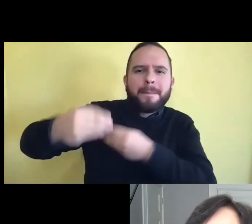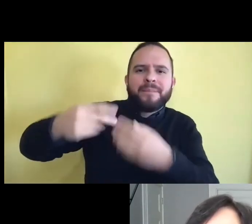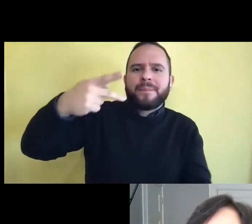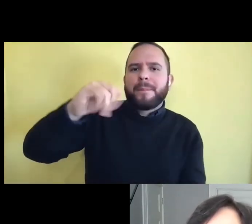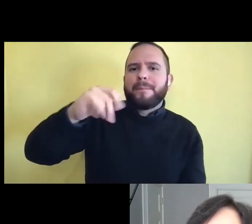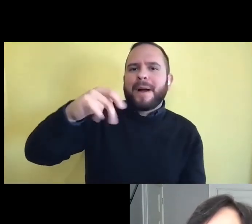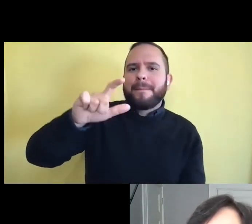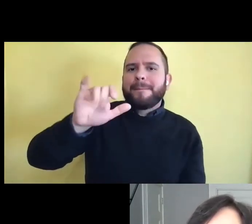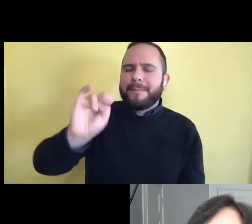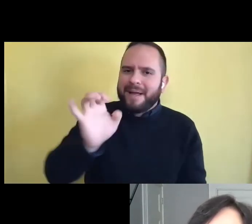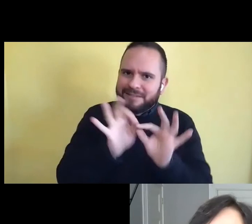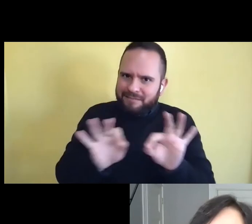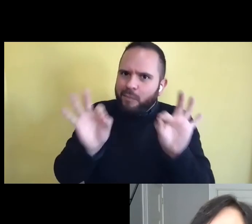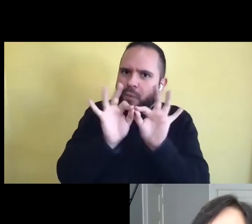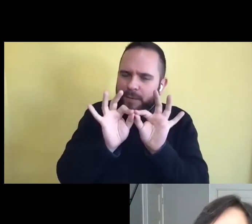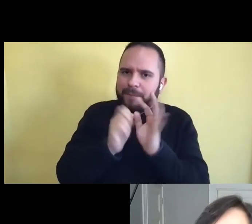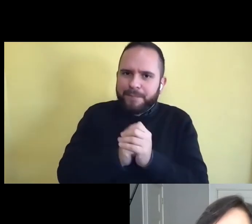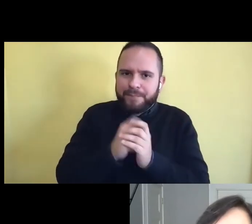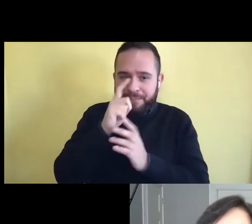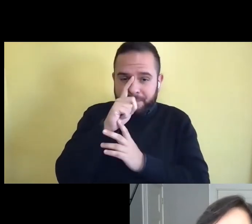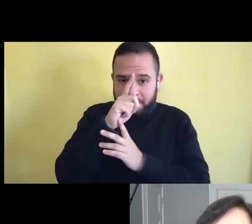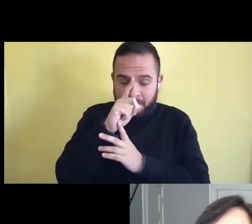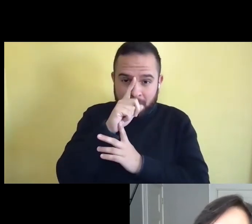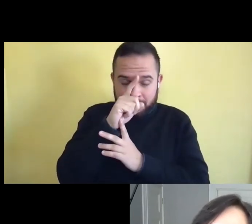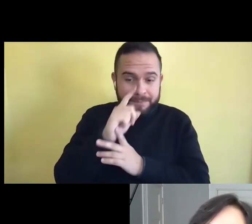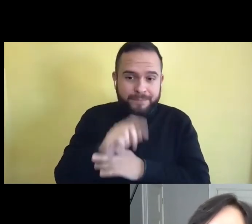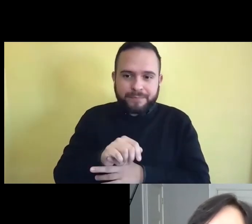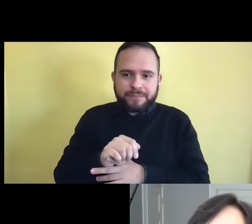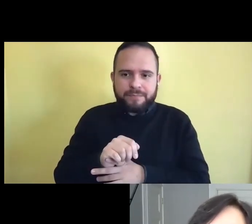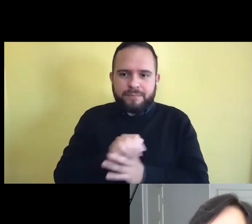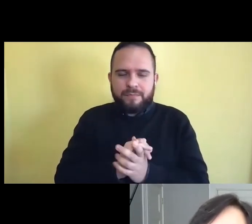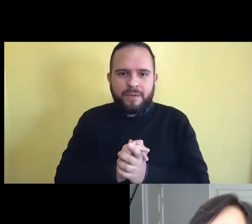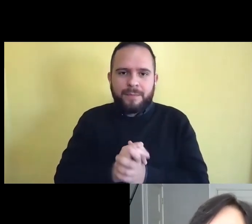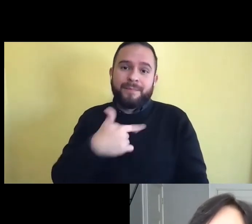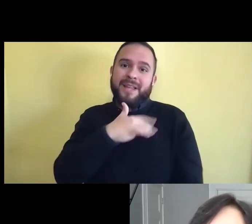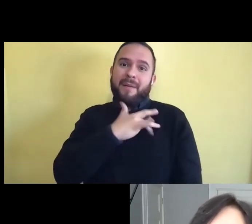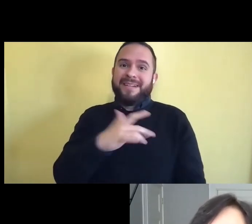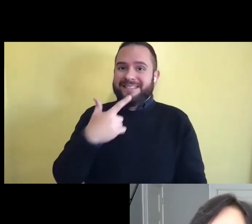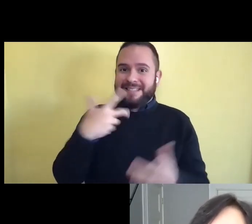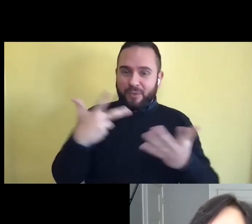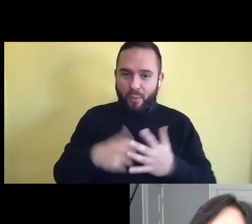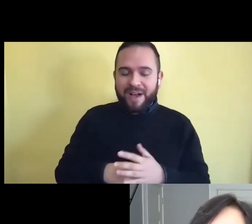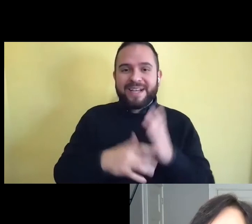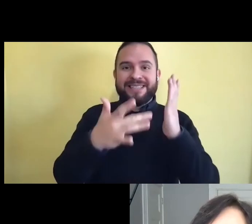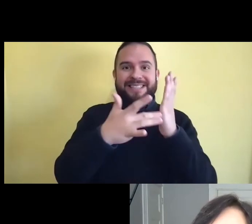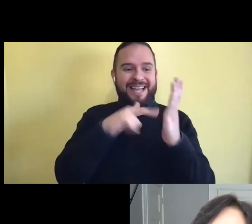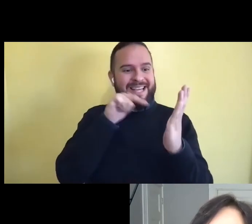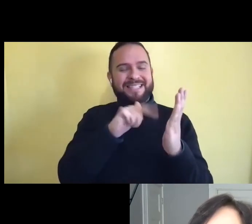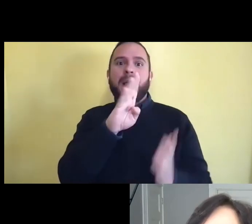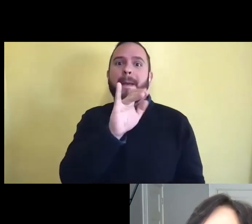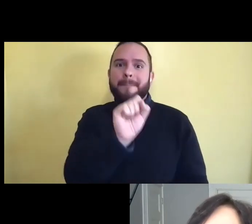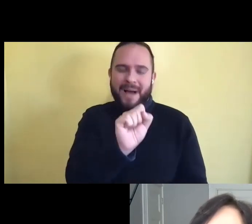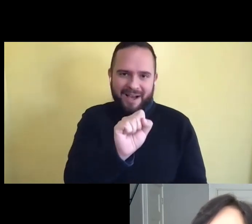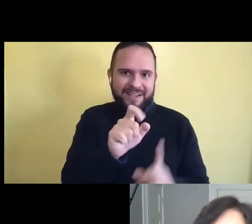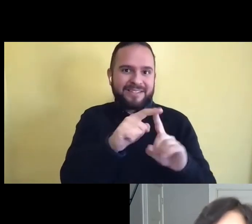of, both questions are related in the sense that I tend to say that tech is as biased as the people making it.